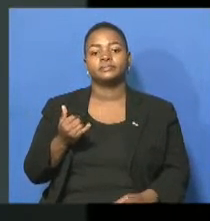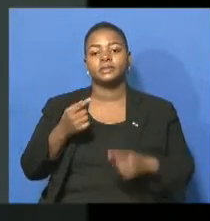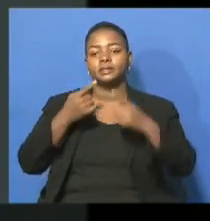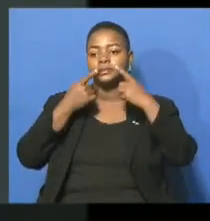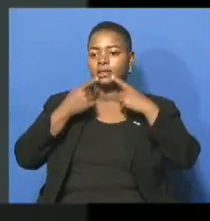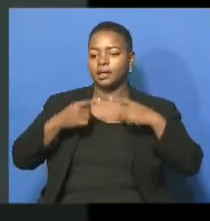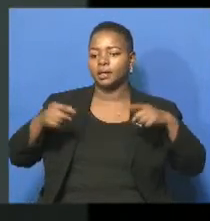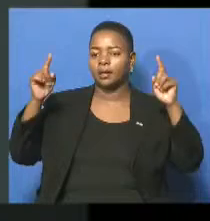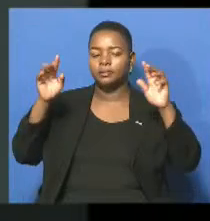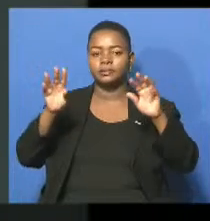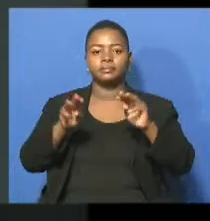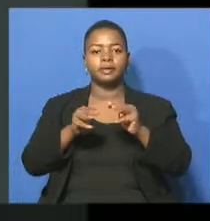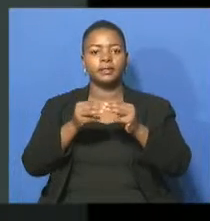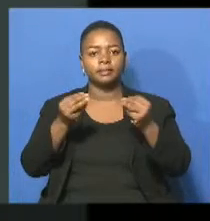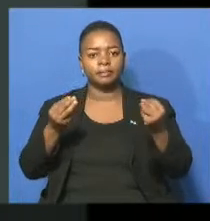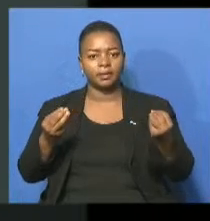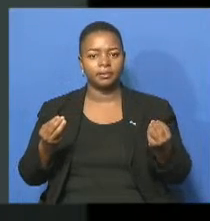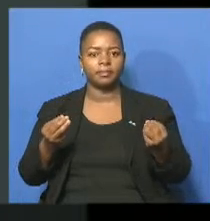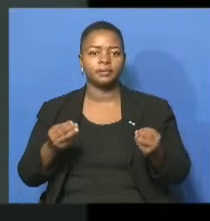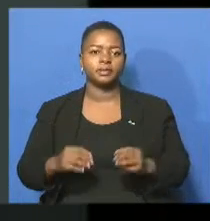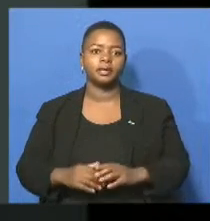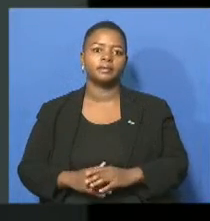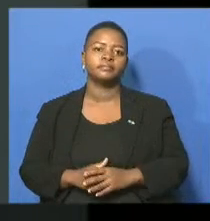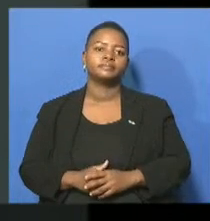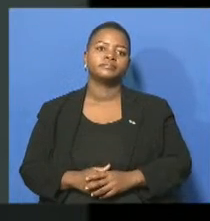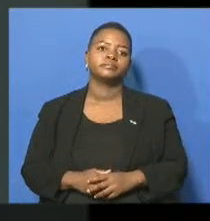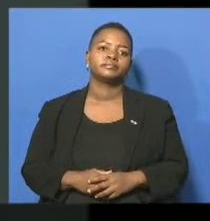publicized by the media and sensationalized,